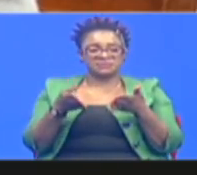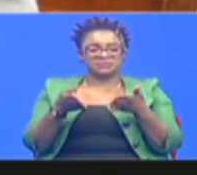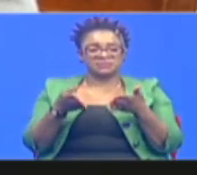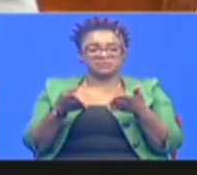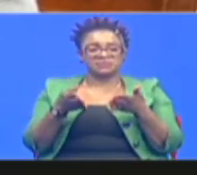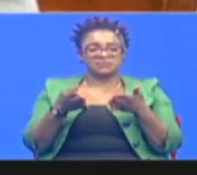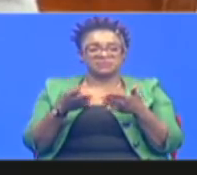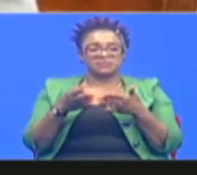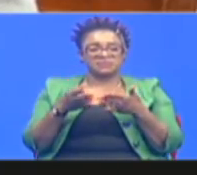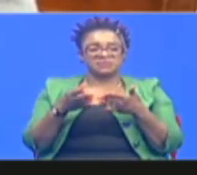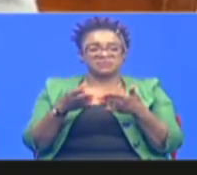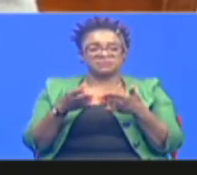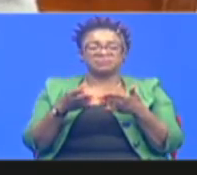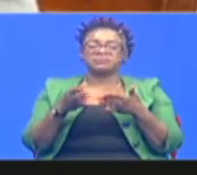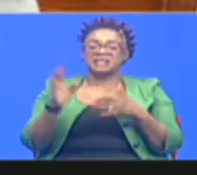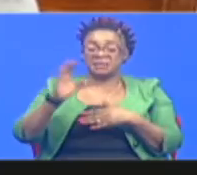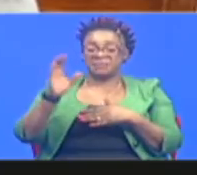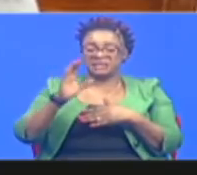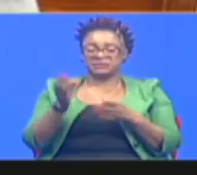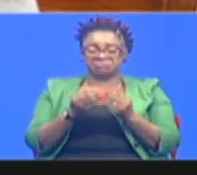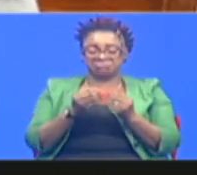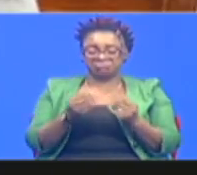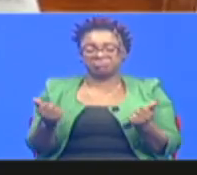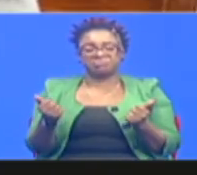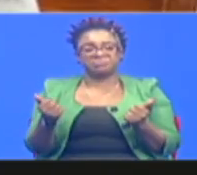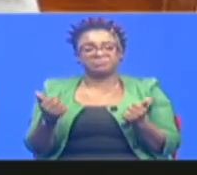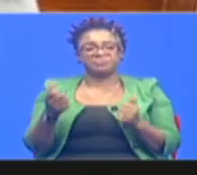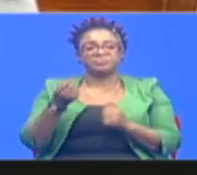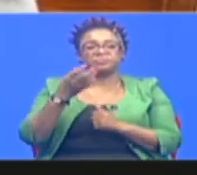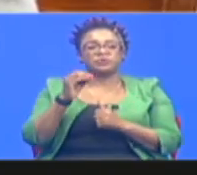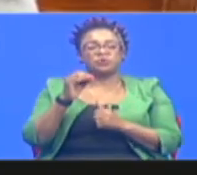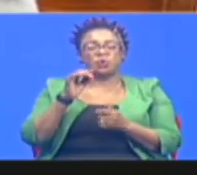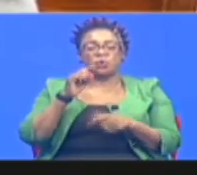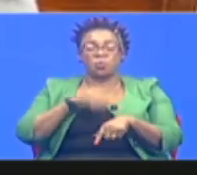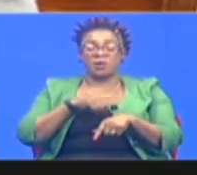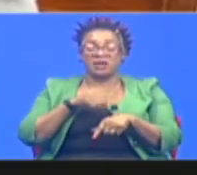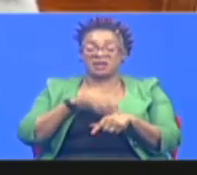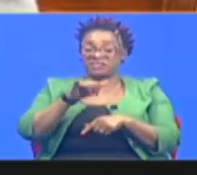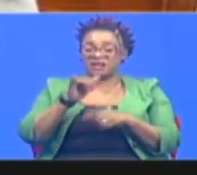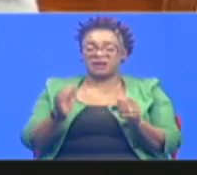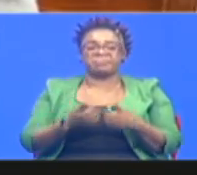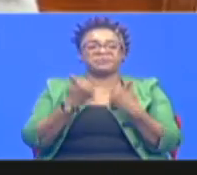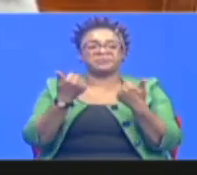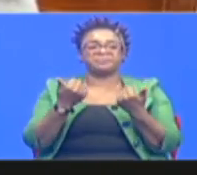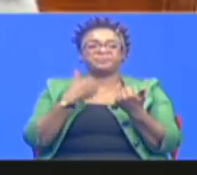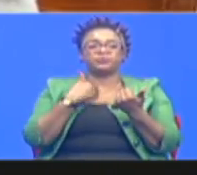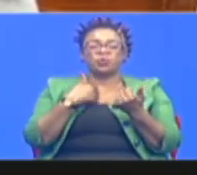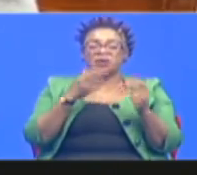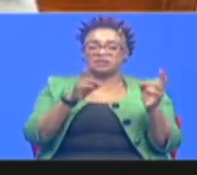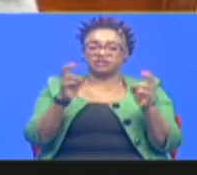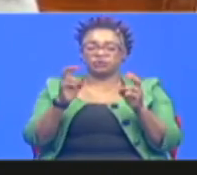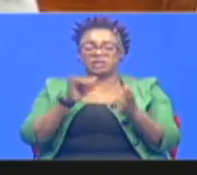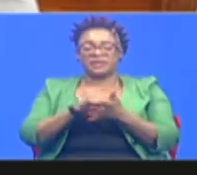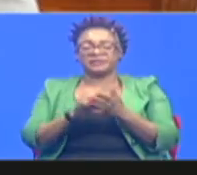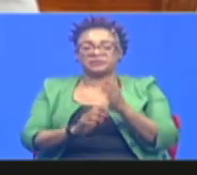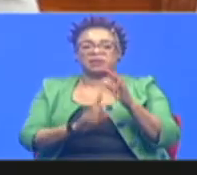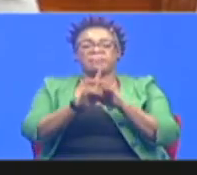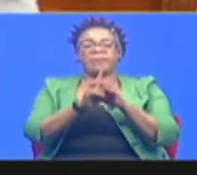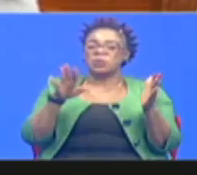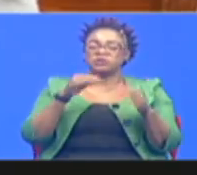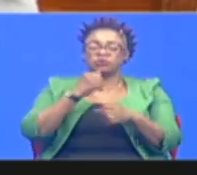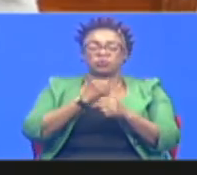cabinet stand dissolves. So when this happened, of course, there were a number of issues that came that were serving under